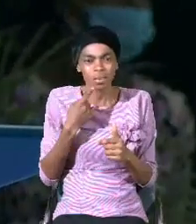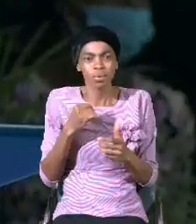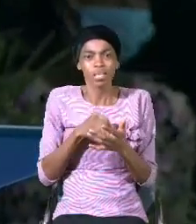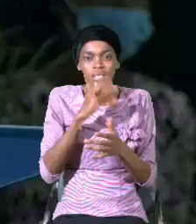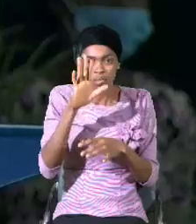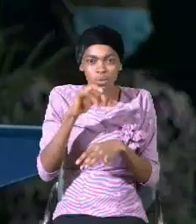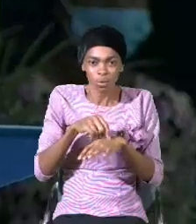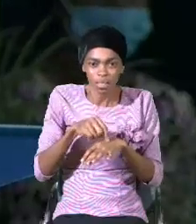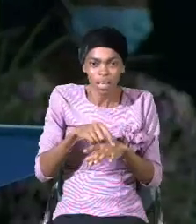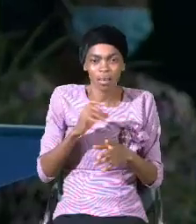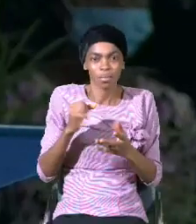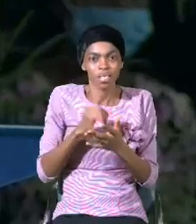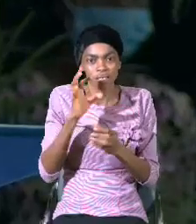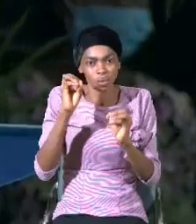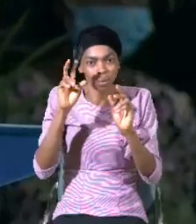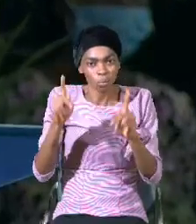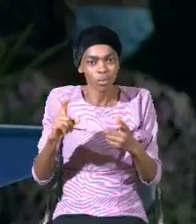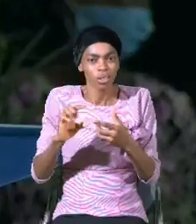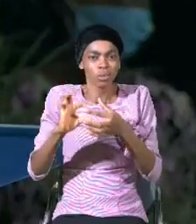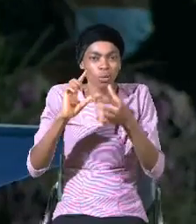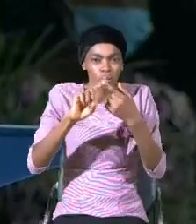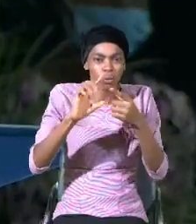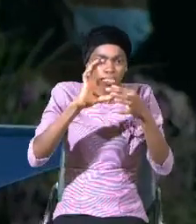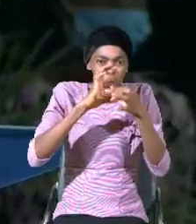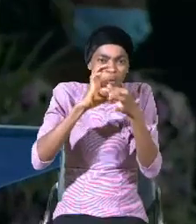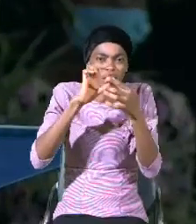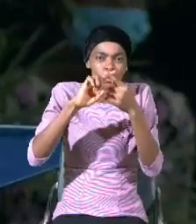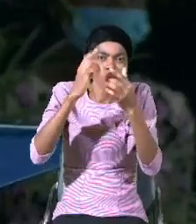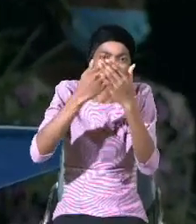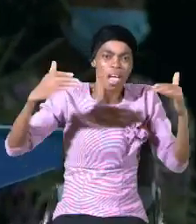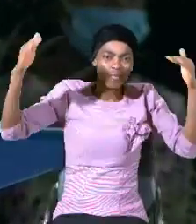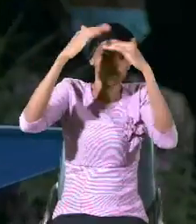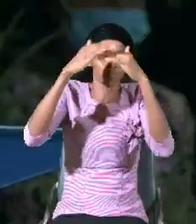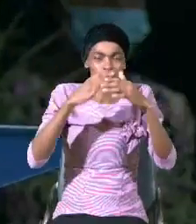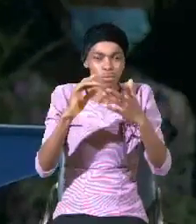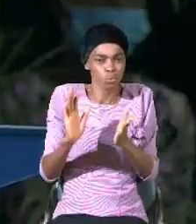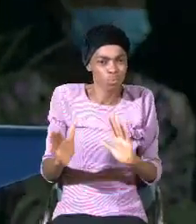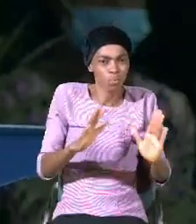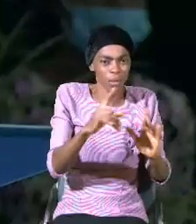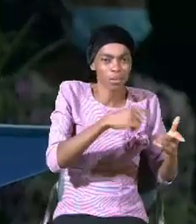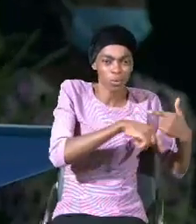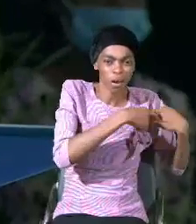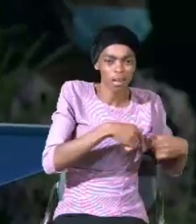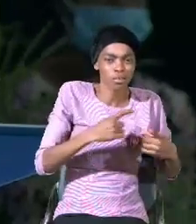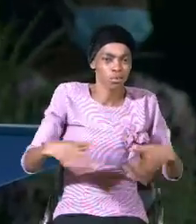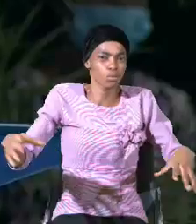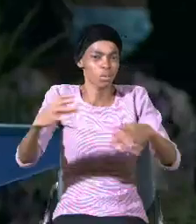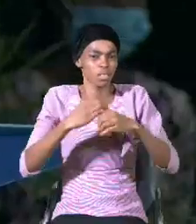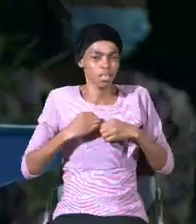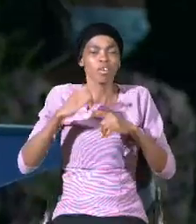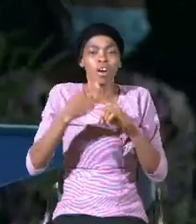point to connect with heaven, to prepare your heart to receive from God.